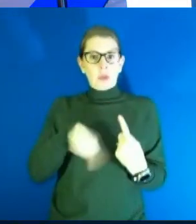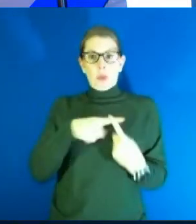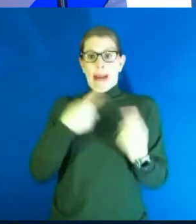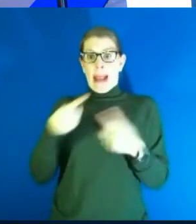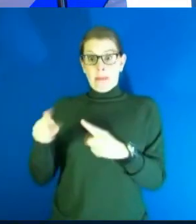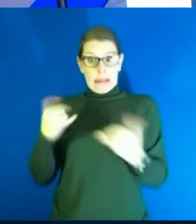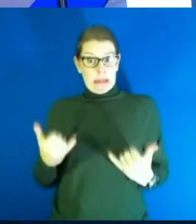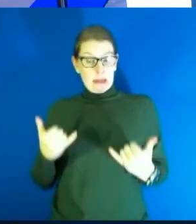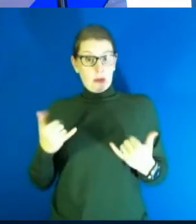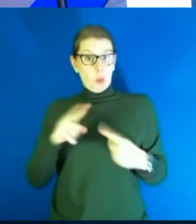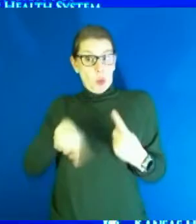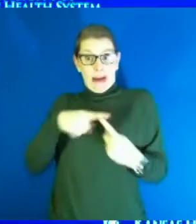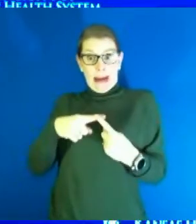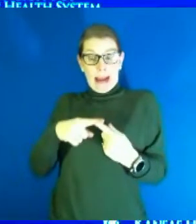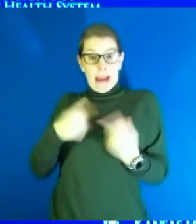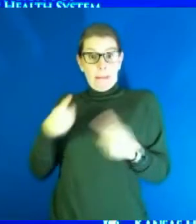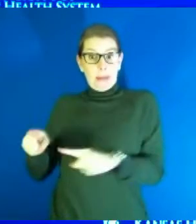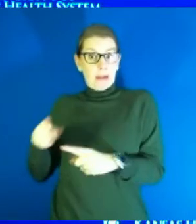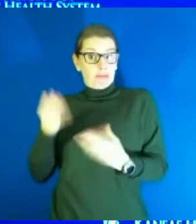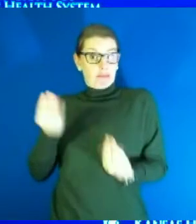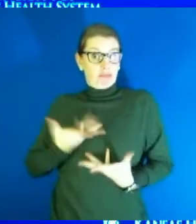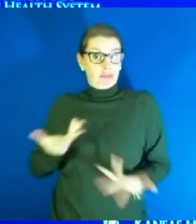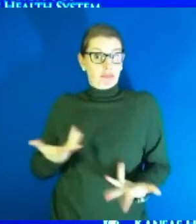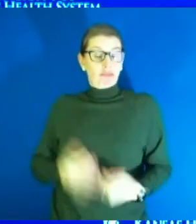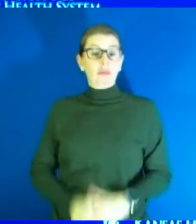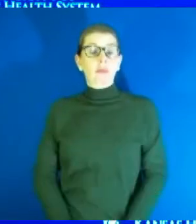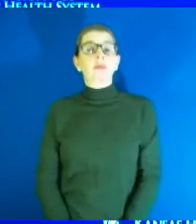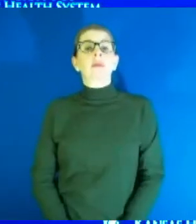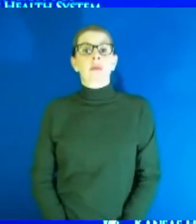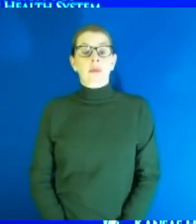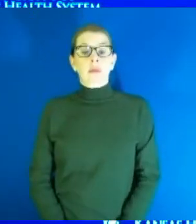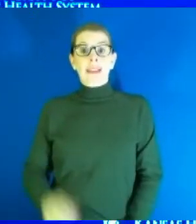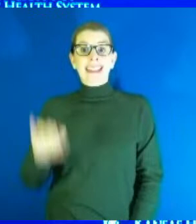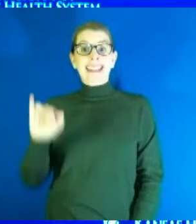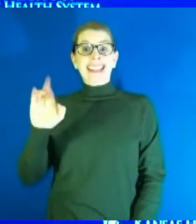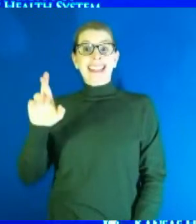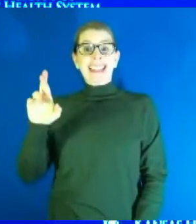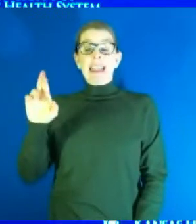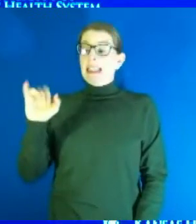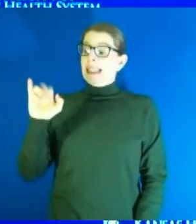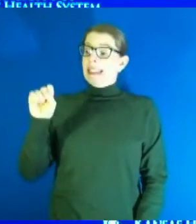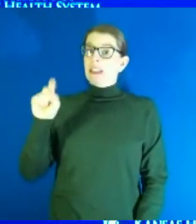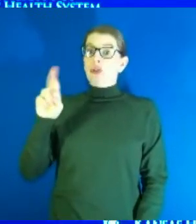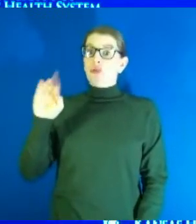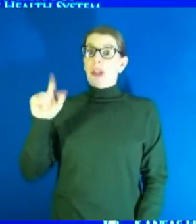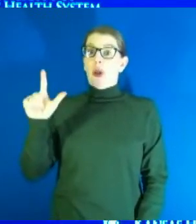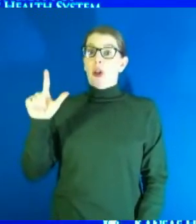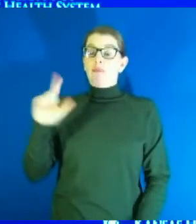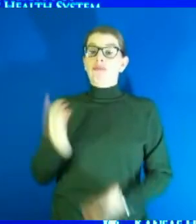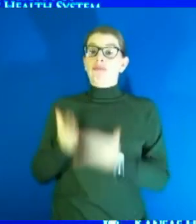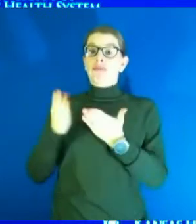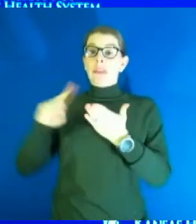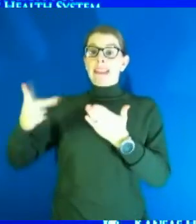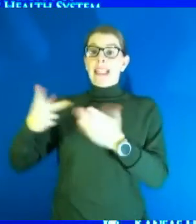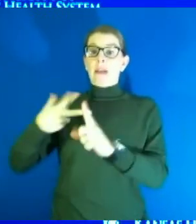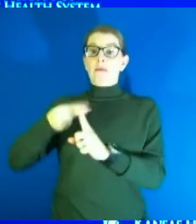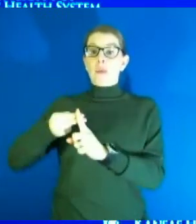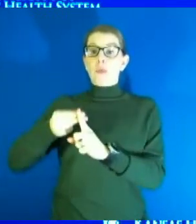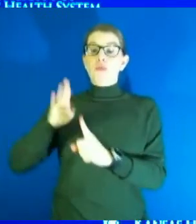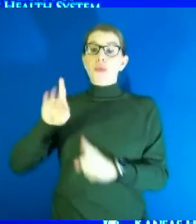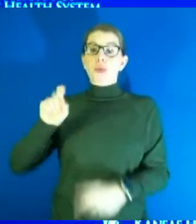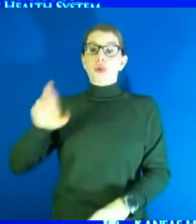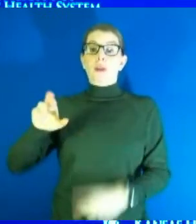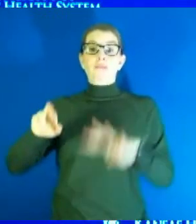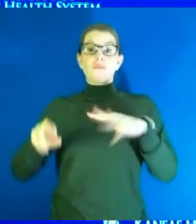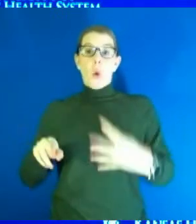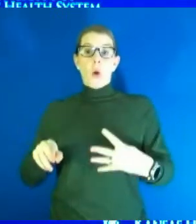happening? Get us up to date on that. We know certainly in Israel, they are recommending a second booster. So that would be a 4th